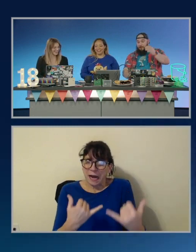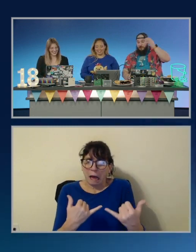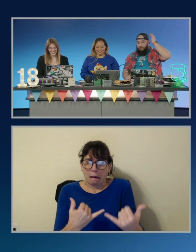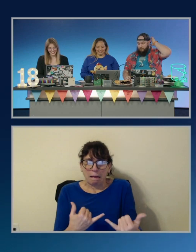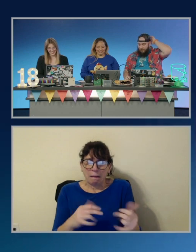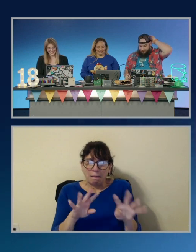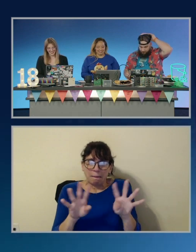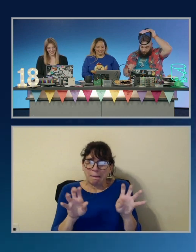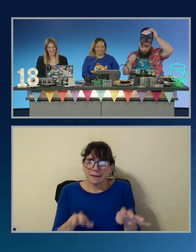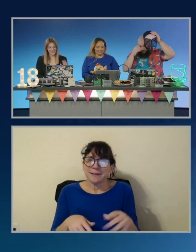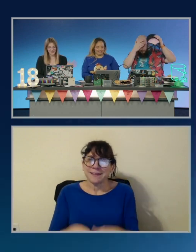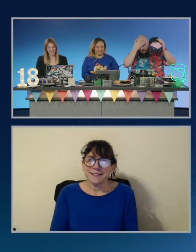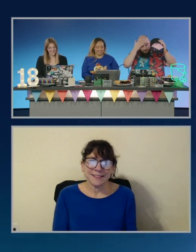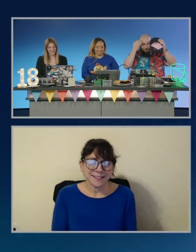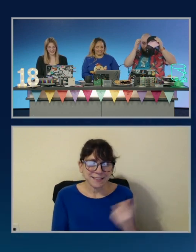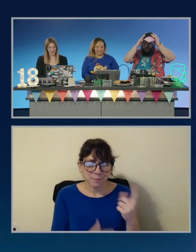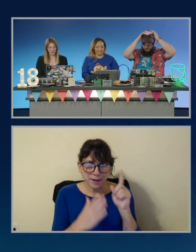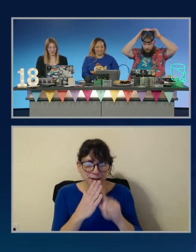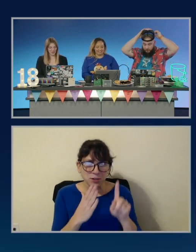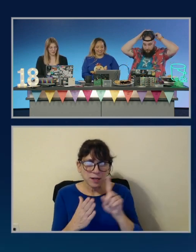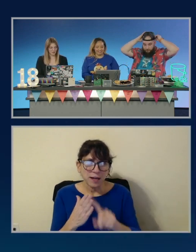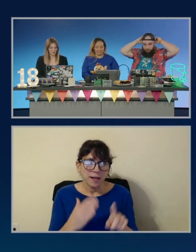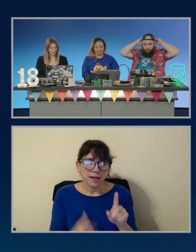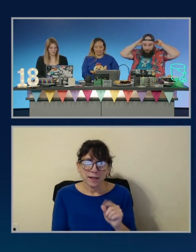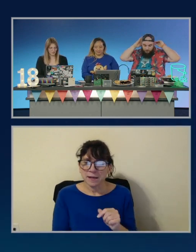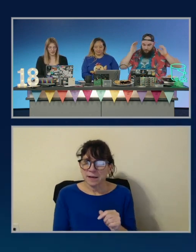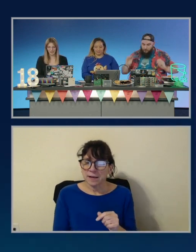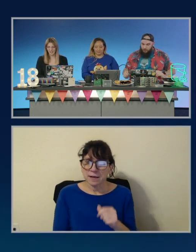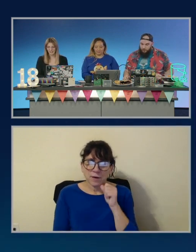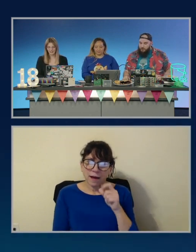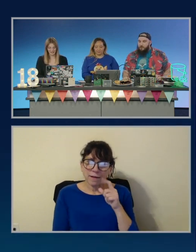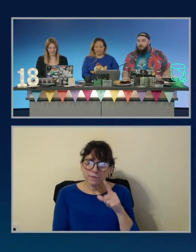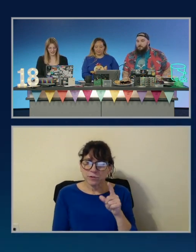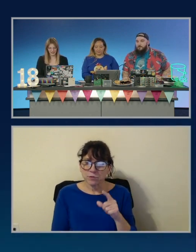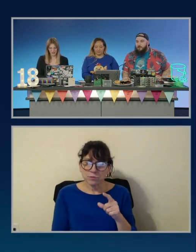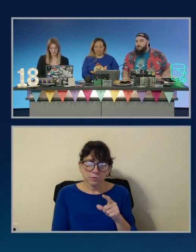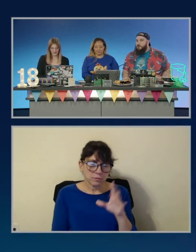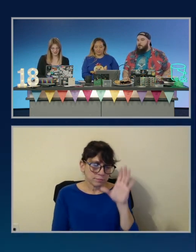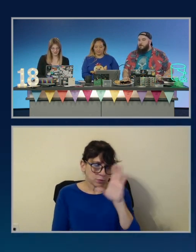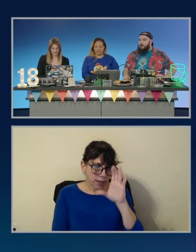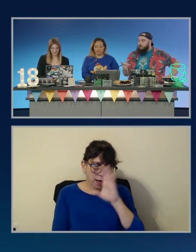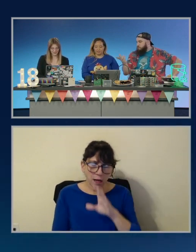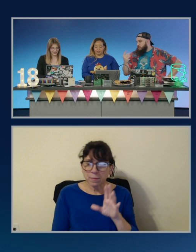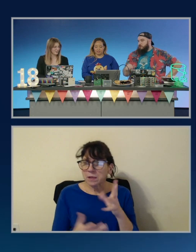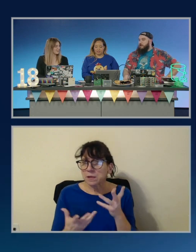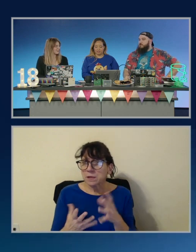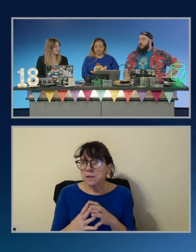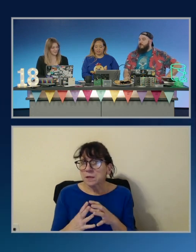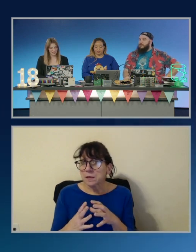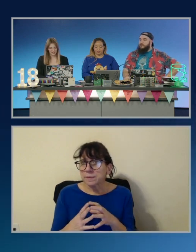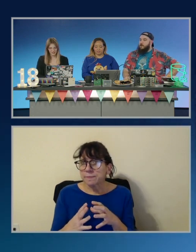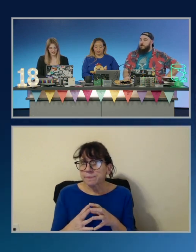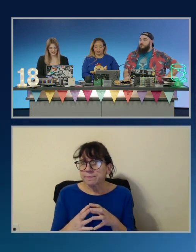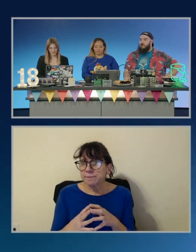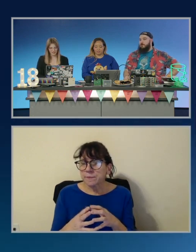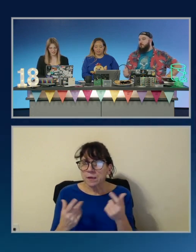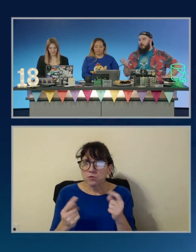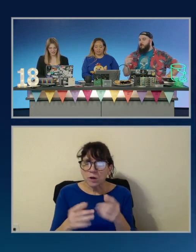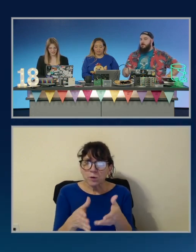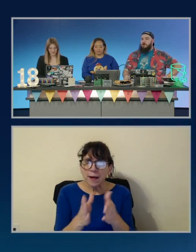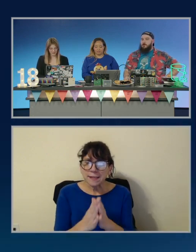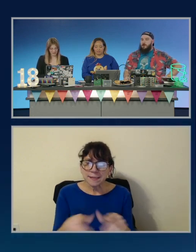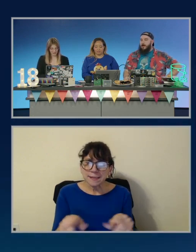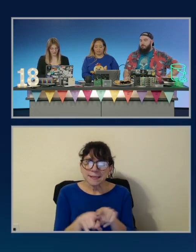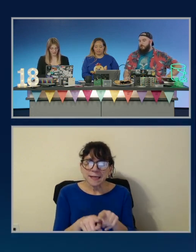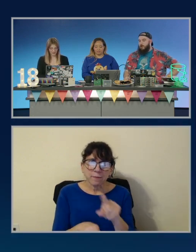have somebody in chat from Vienna, so if you know... somebody has to look it up. Pie, I mean... So just try to ask the same questions. Just do like